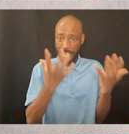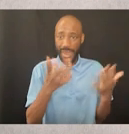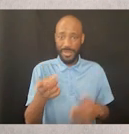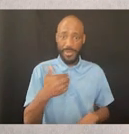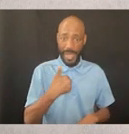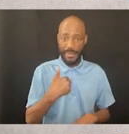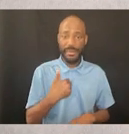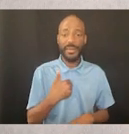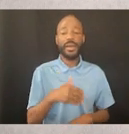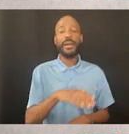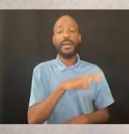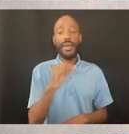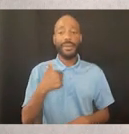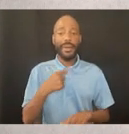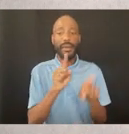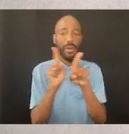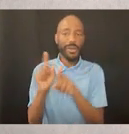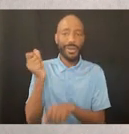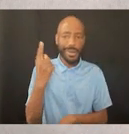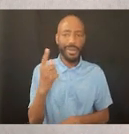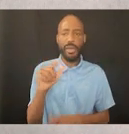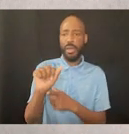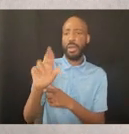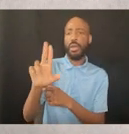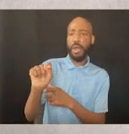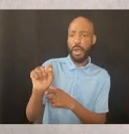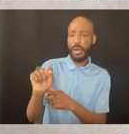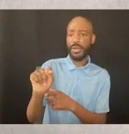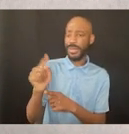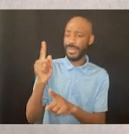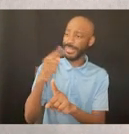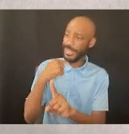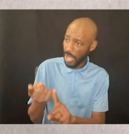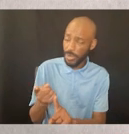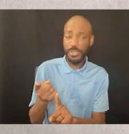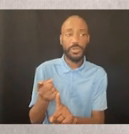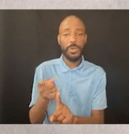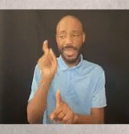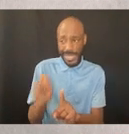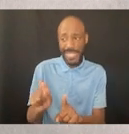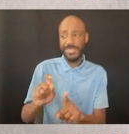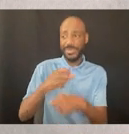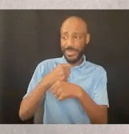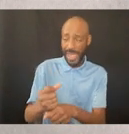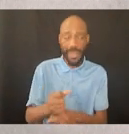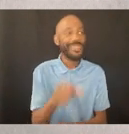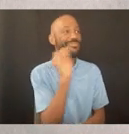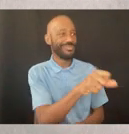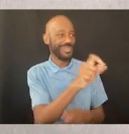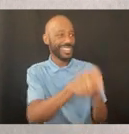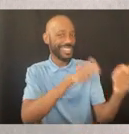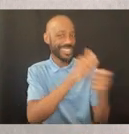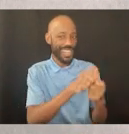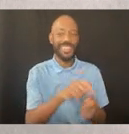understand sometimes art tells you it needs to be made. Yeah, exactly. That